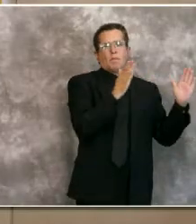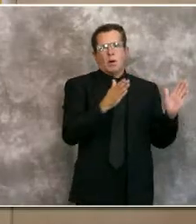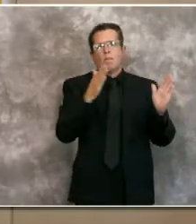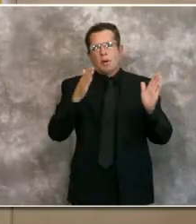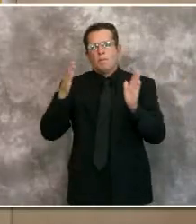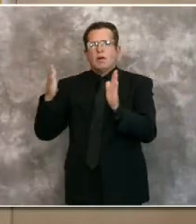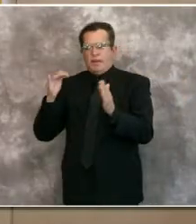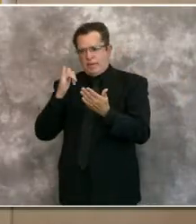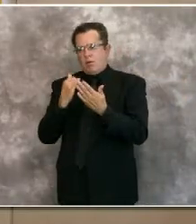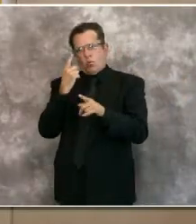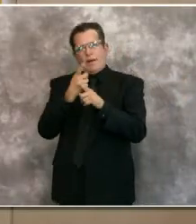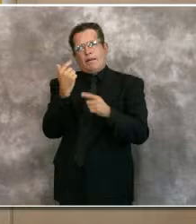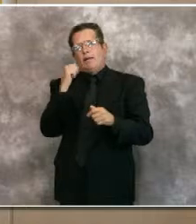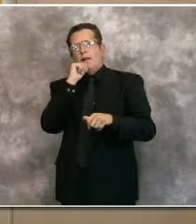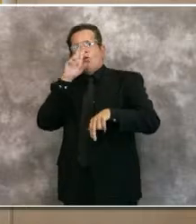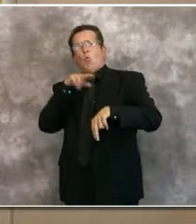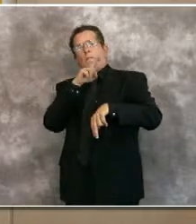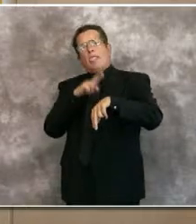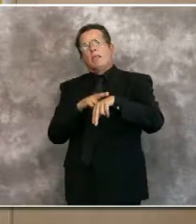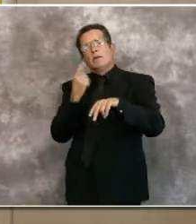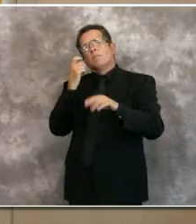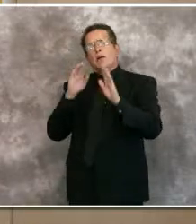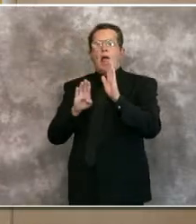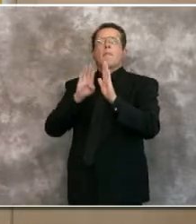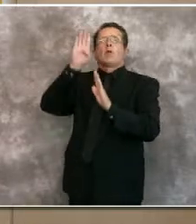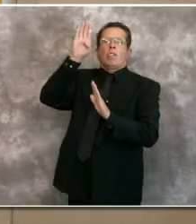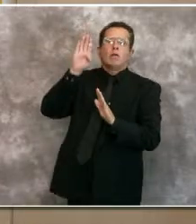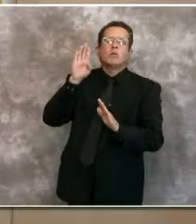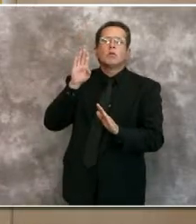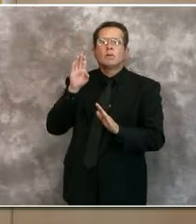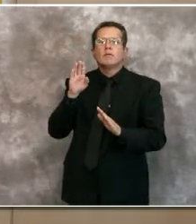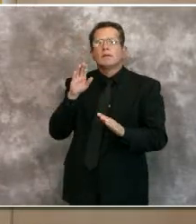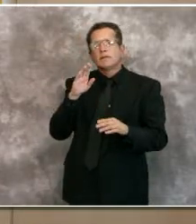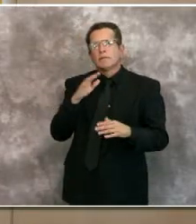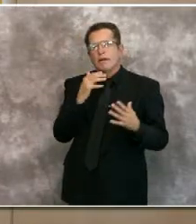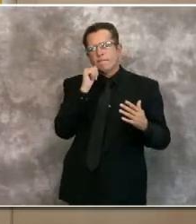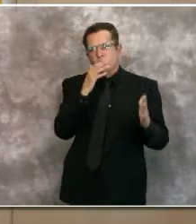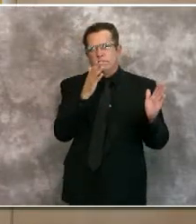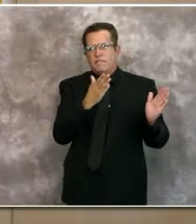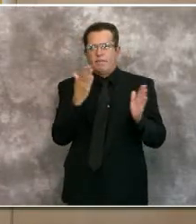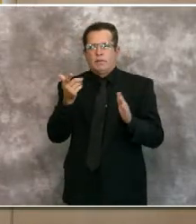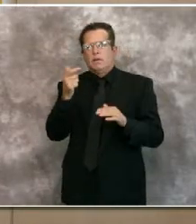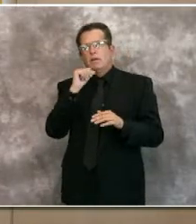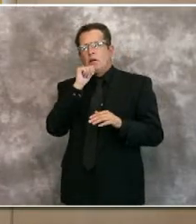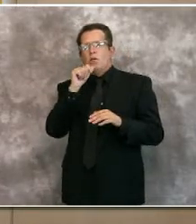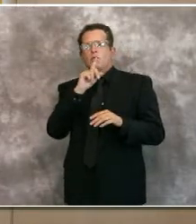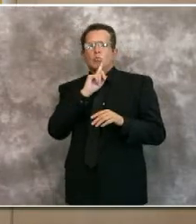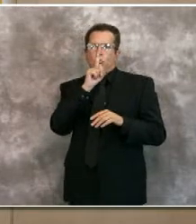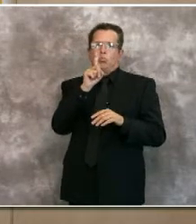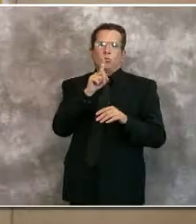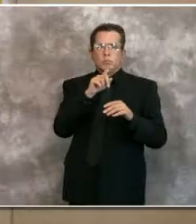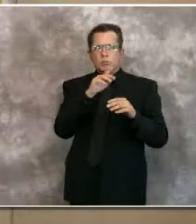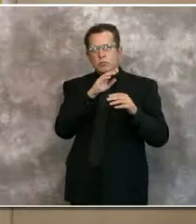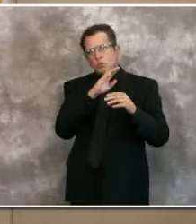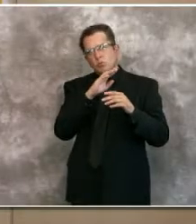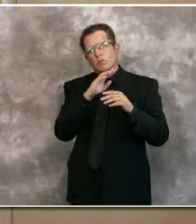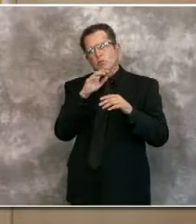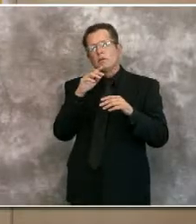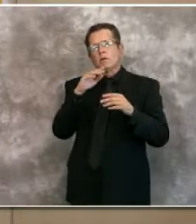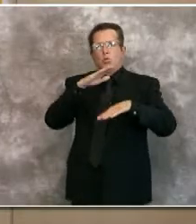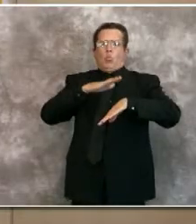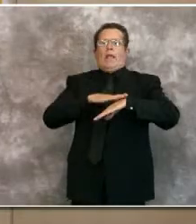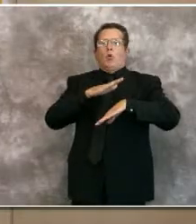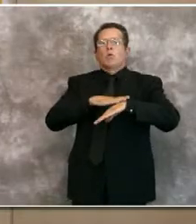be abnormal, an expected abnormality, not a pure abnormal